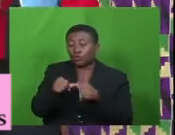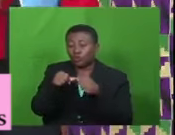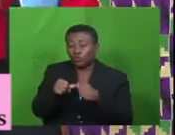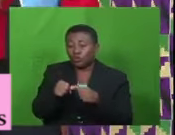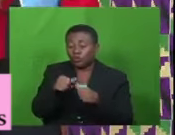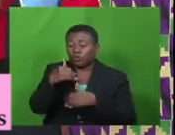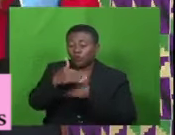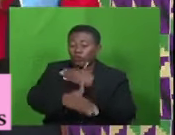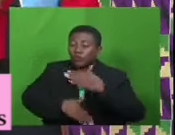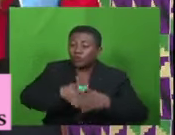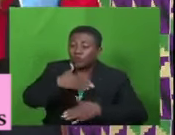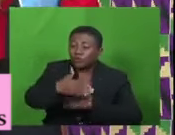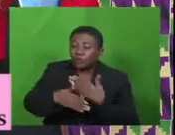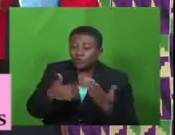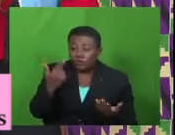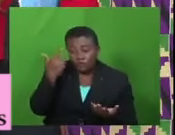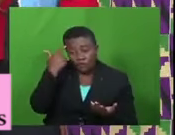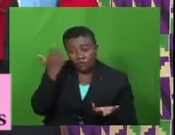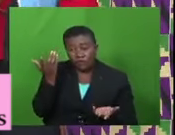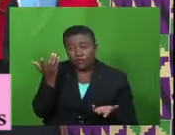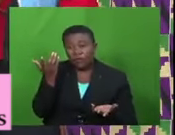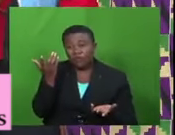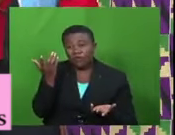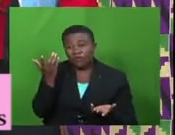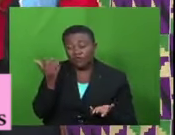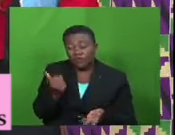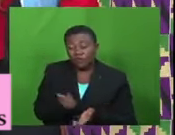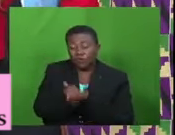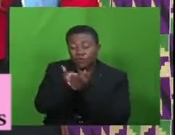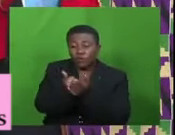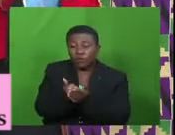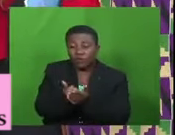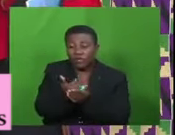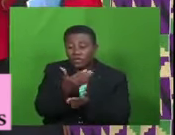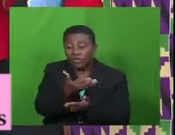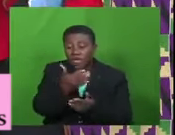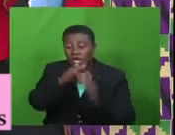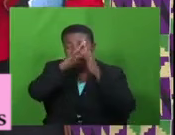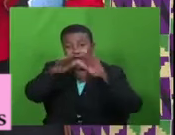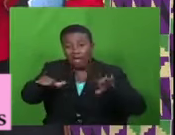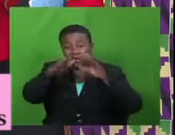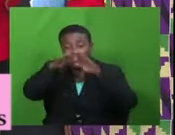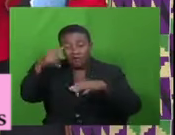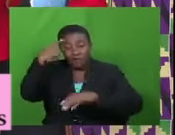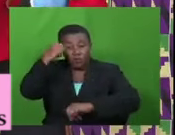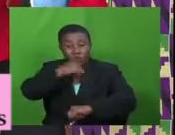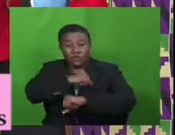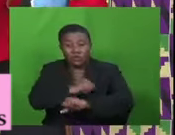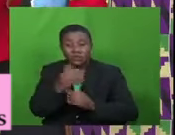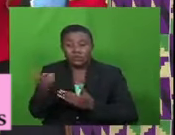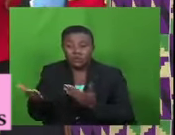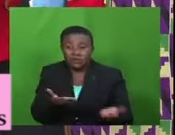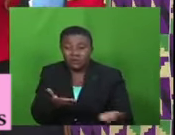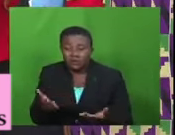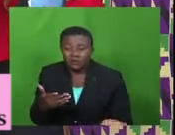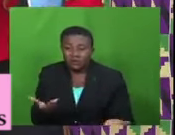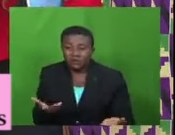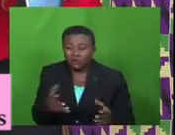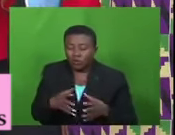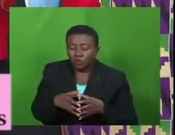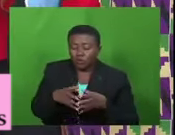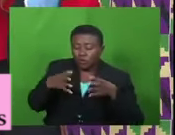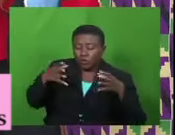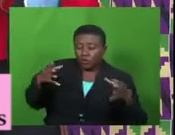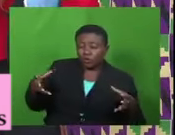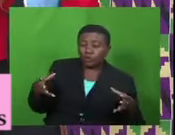process of upgrading the housing needs of the security services. The Barracks Regeneration Project